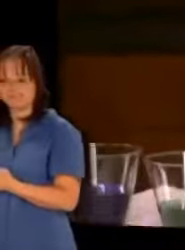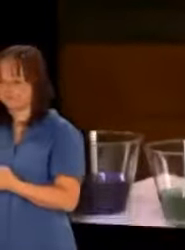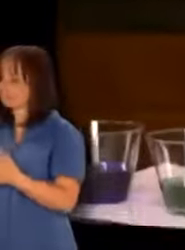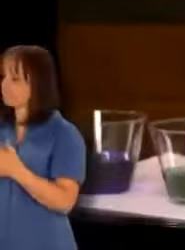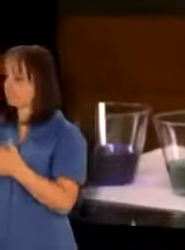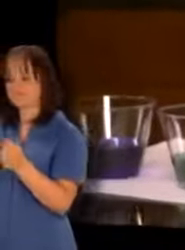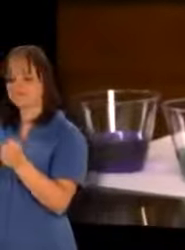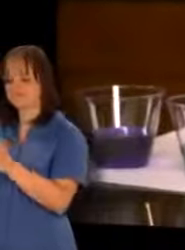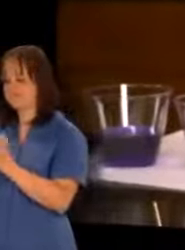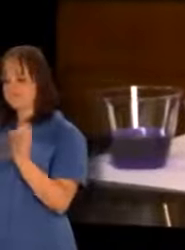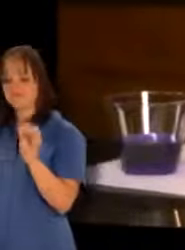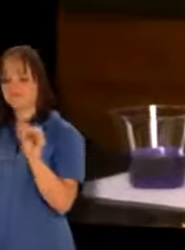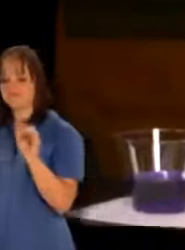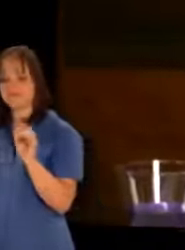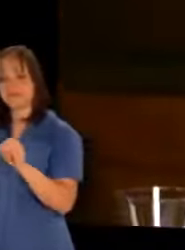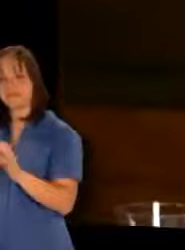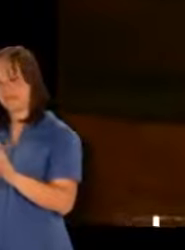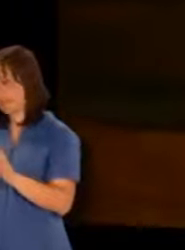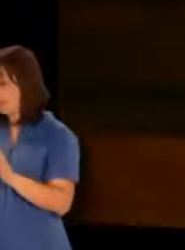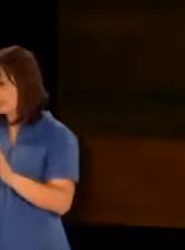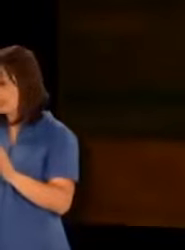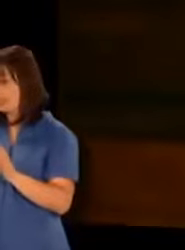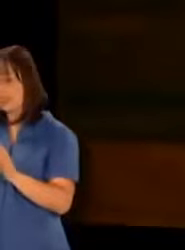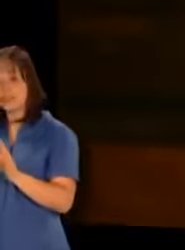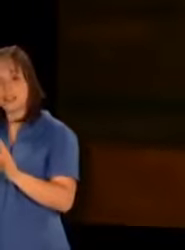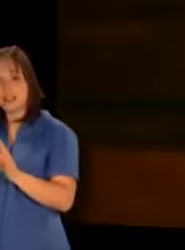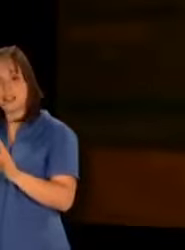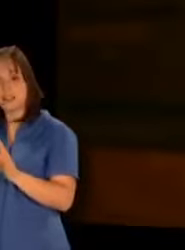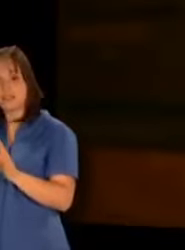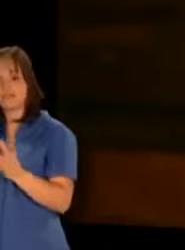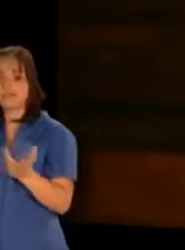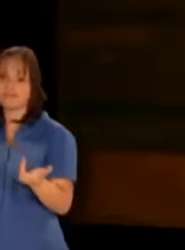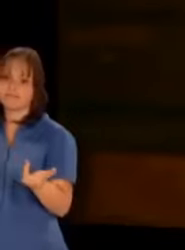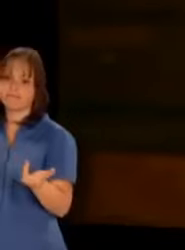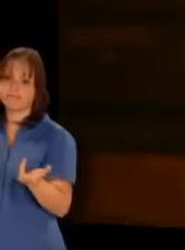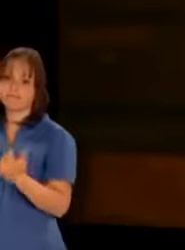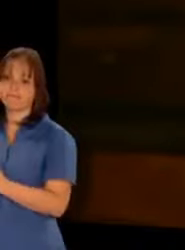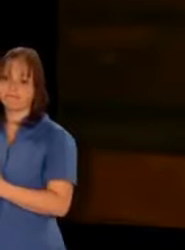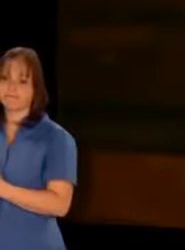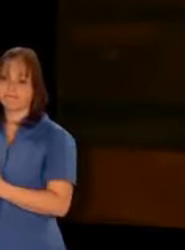Also no change. How about the 7-Up?